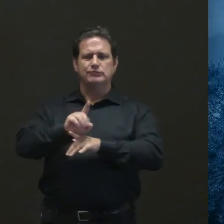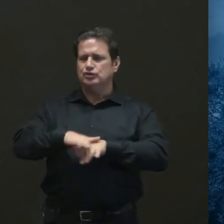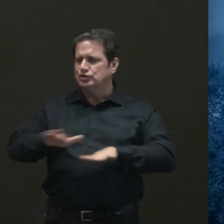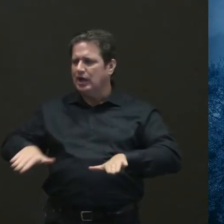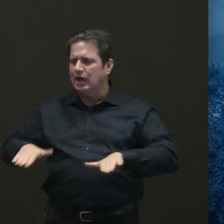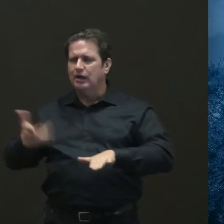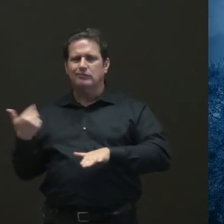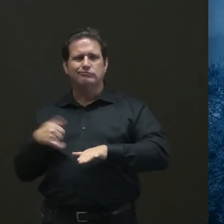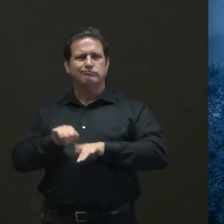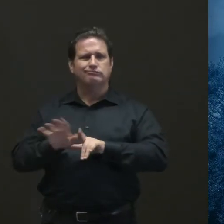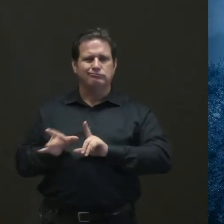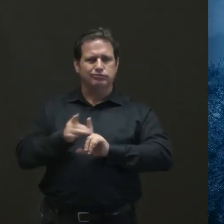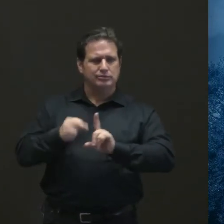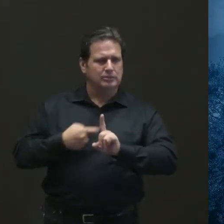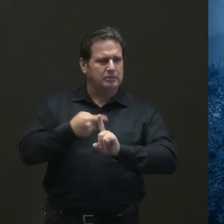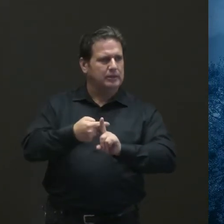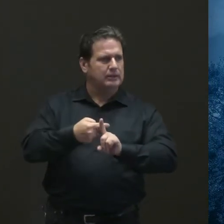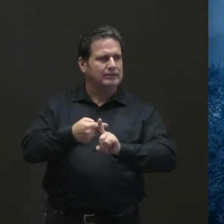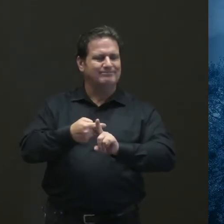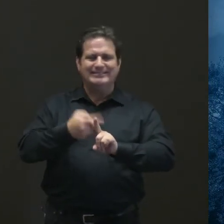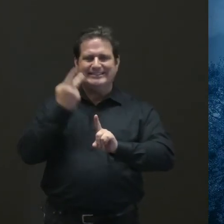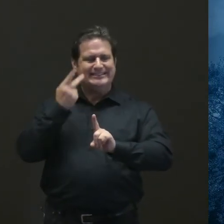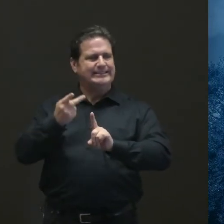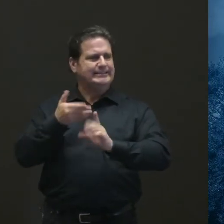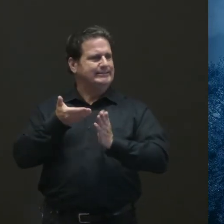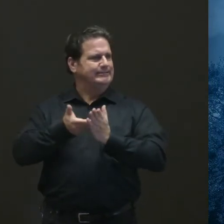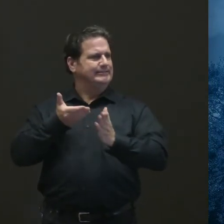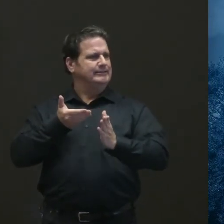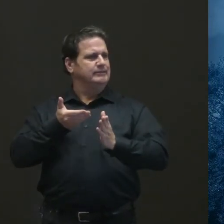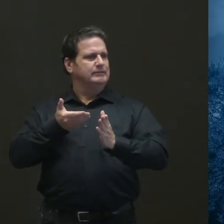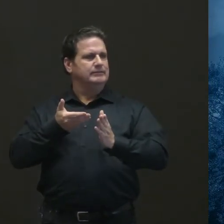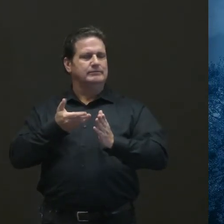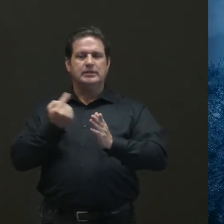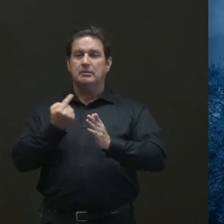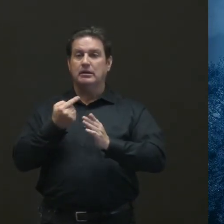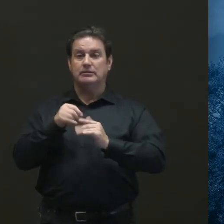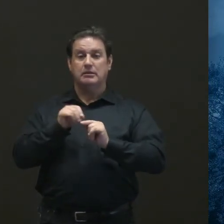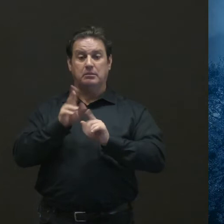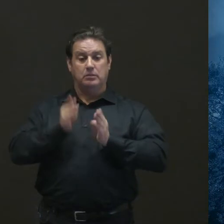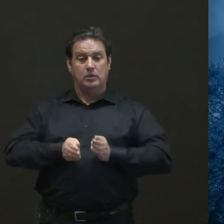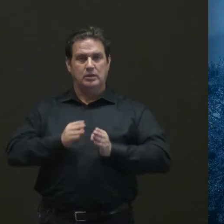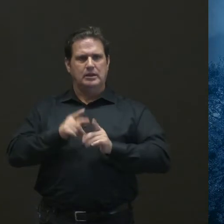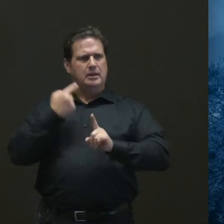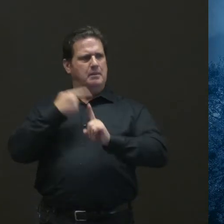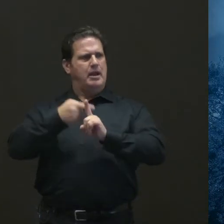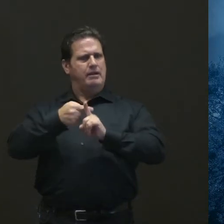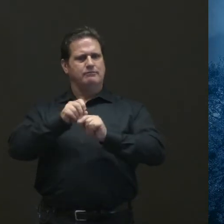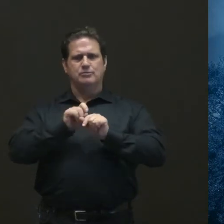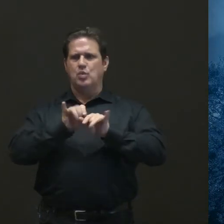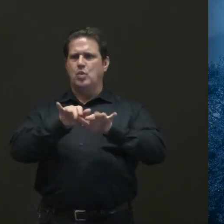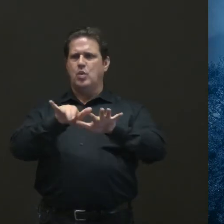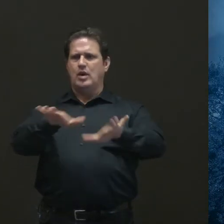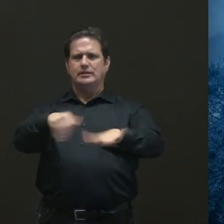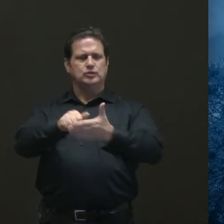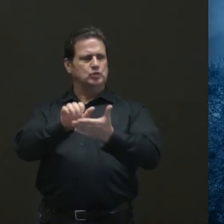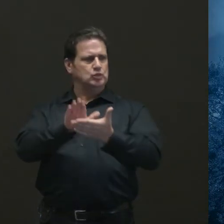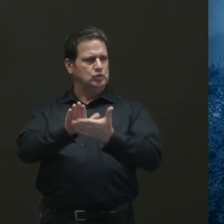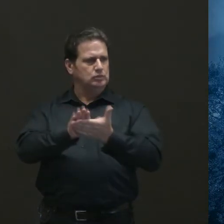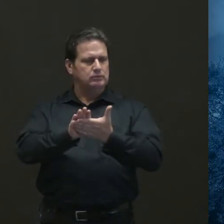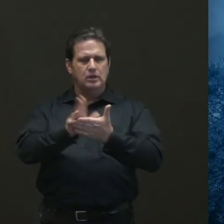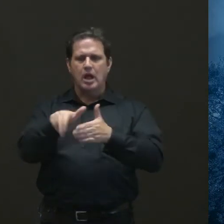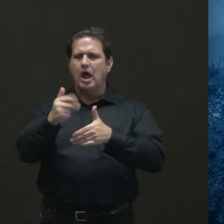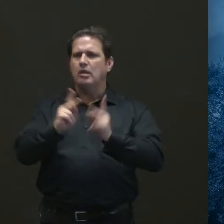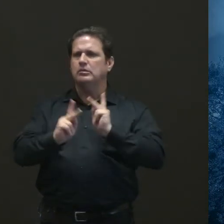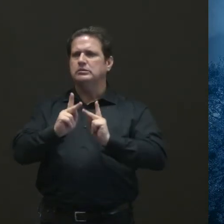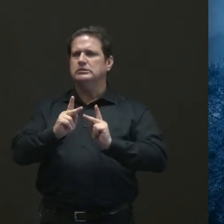into school. But again, to date, have not seen evidence of somebody, that person being positive and then spreading it to